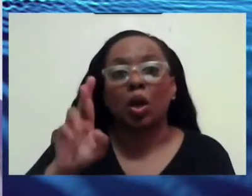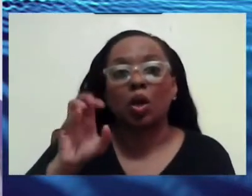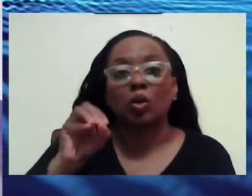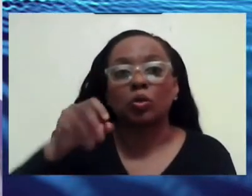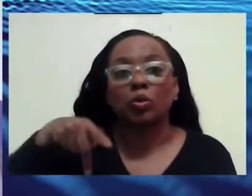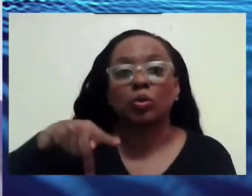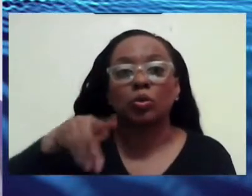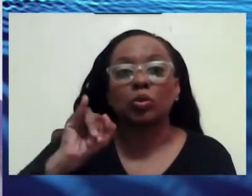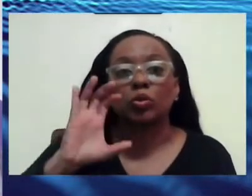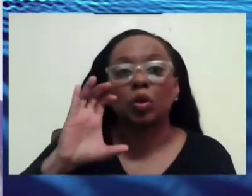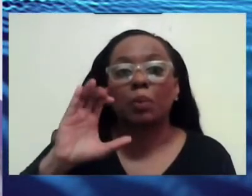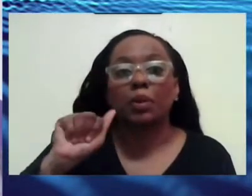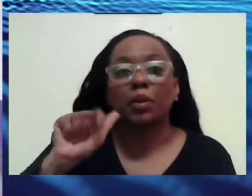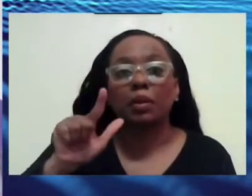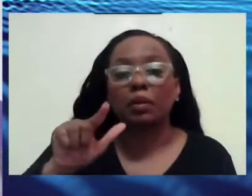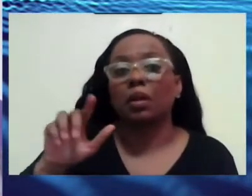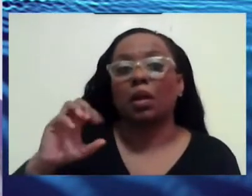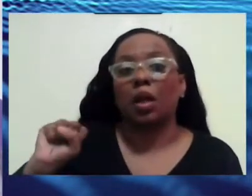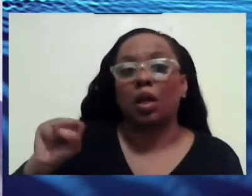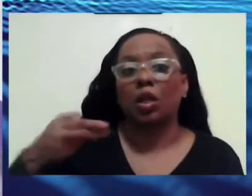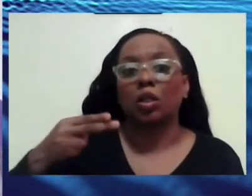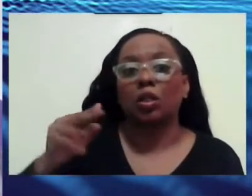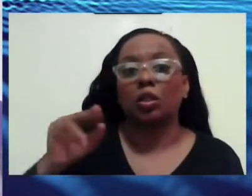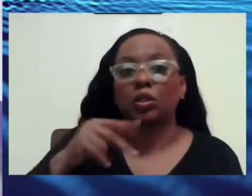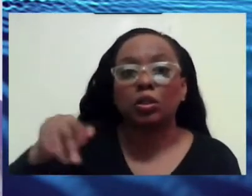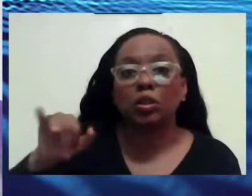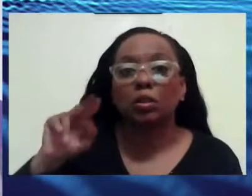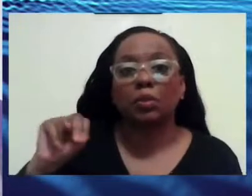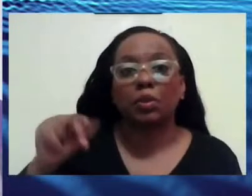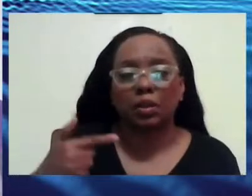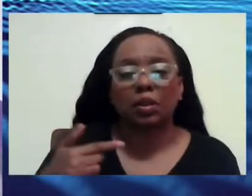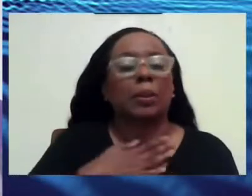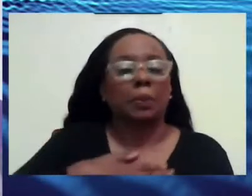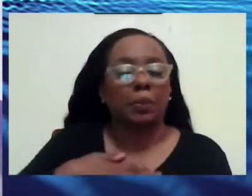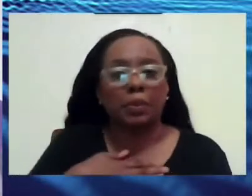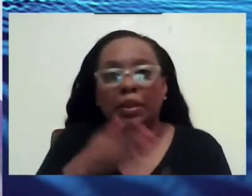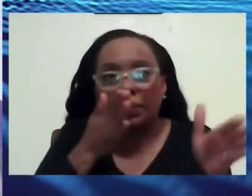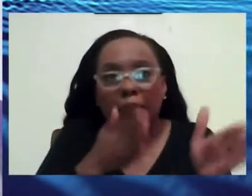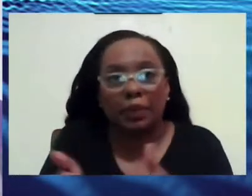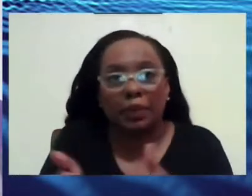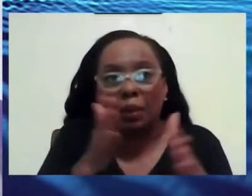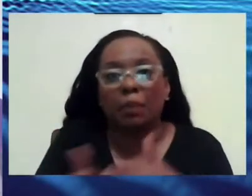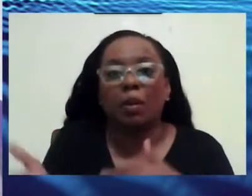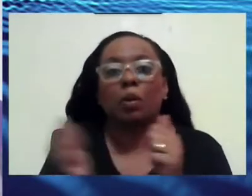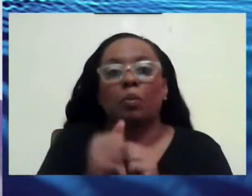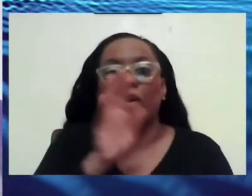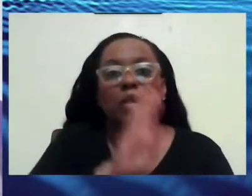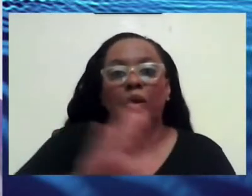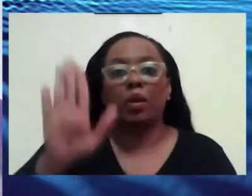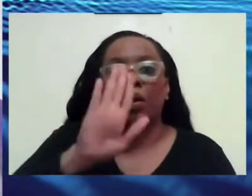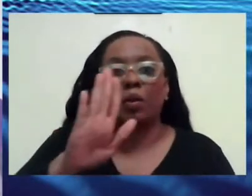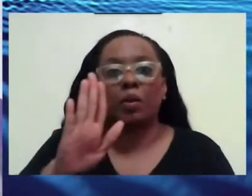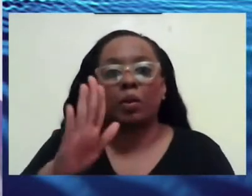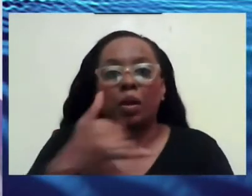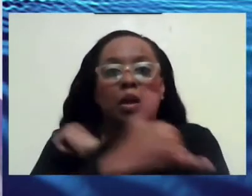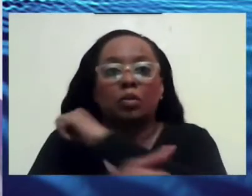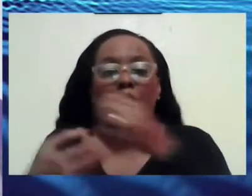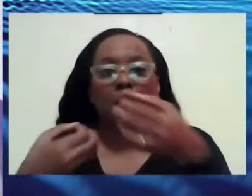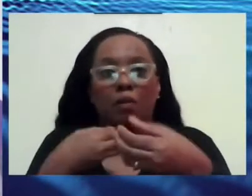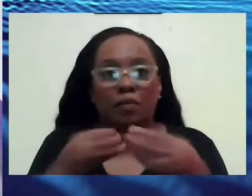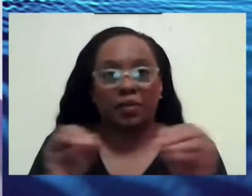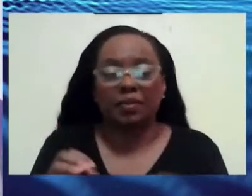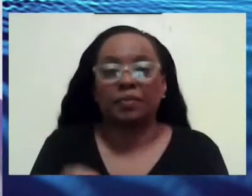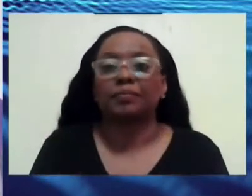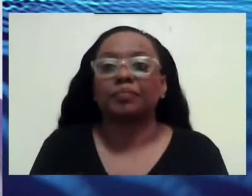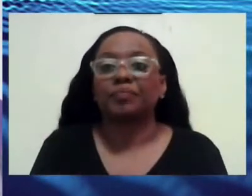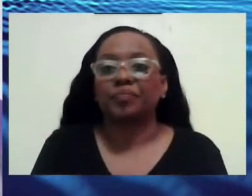movement of relief items from the state. So please coordinate with your disaster offices. The other message I wanted